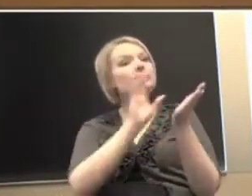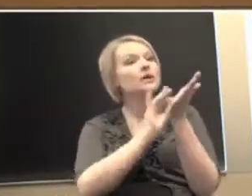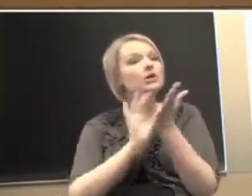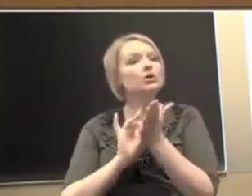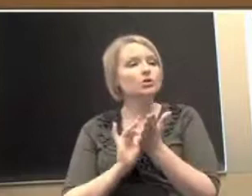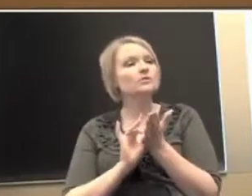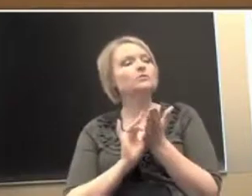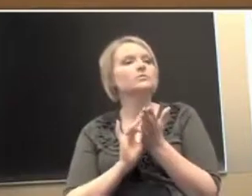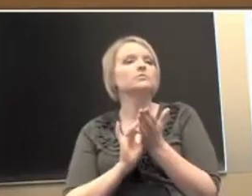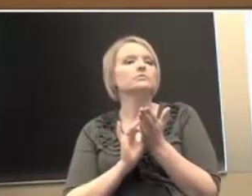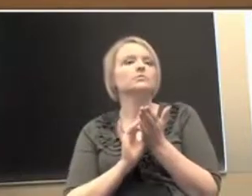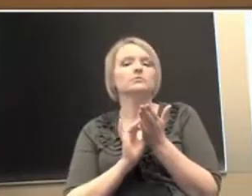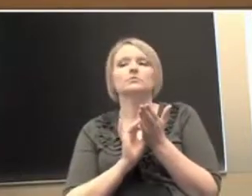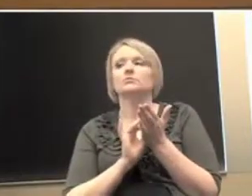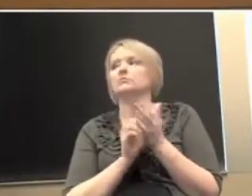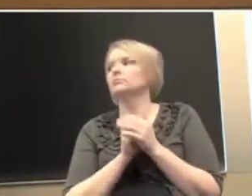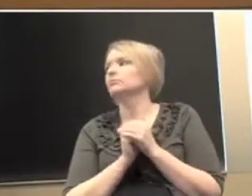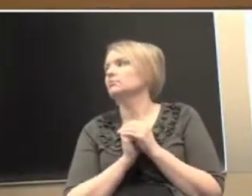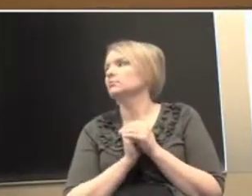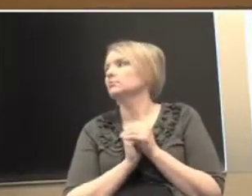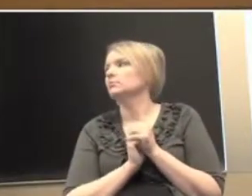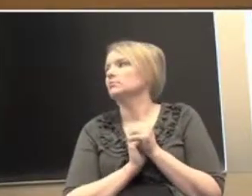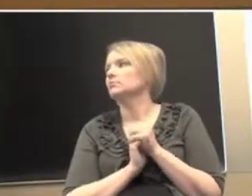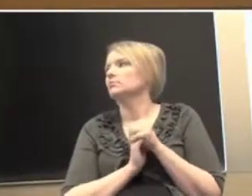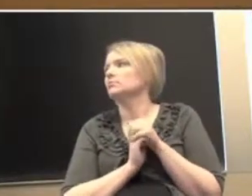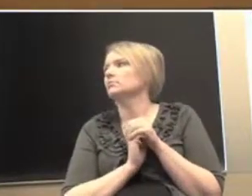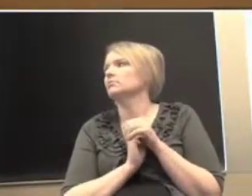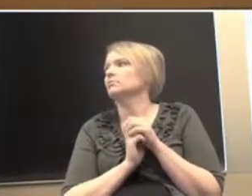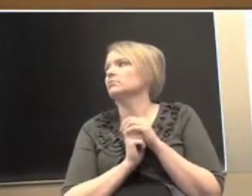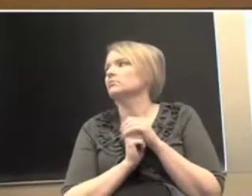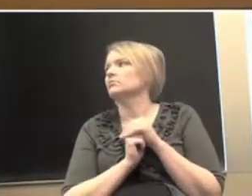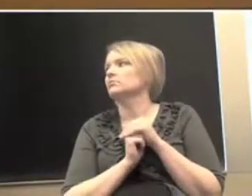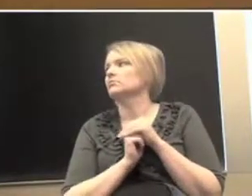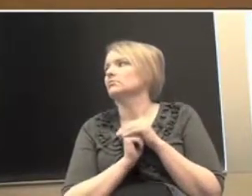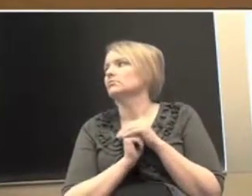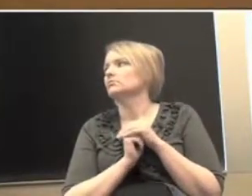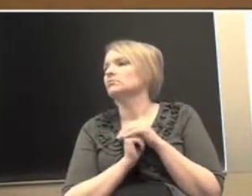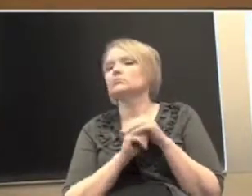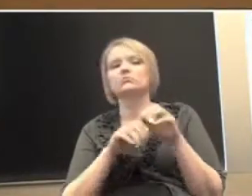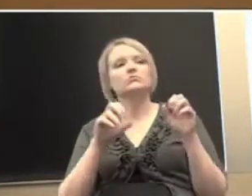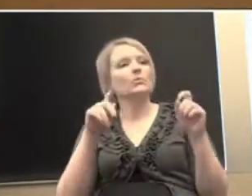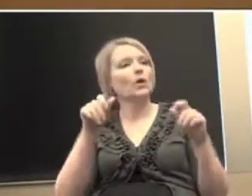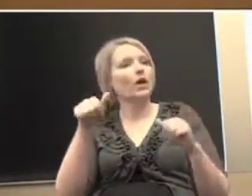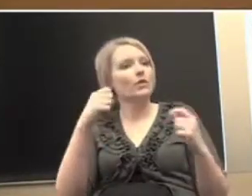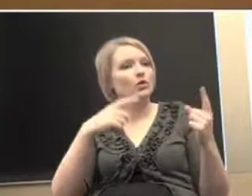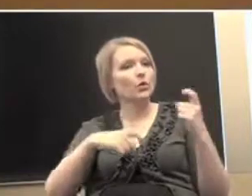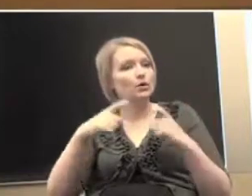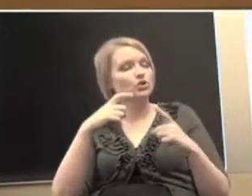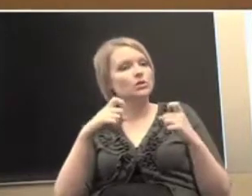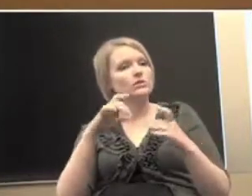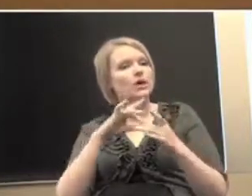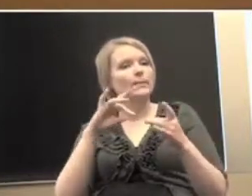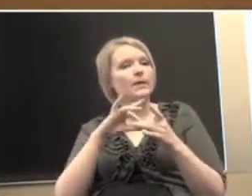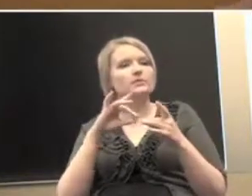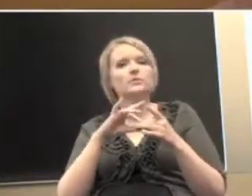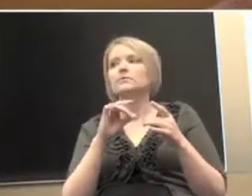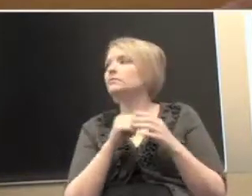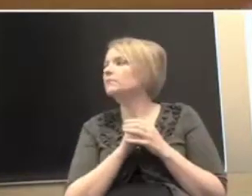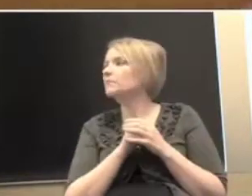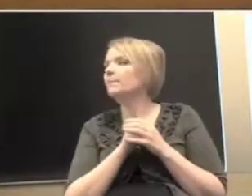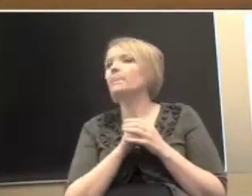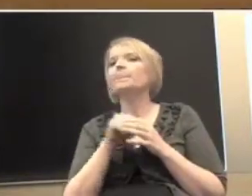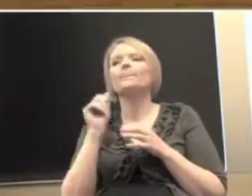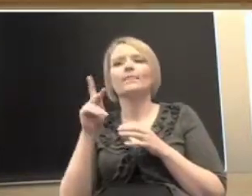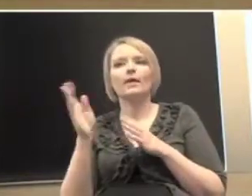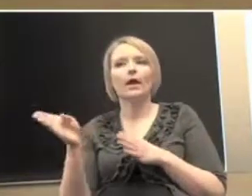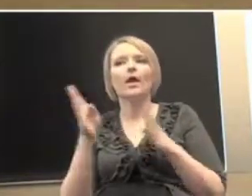going to give to him. Yeah. All right. Okay. Other questions, comments? All right. Another